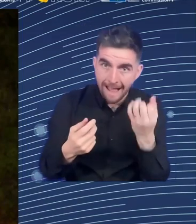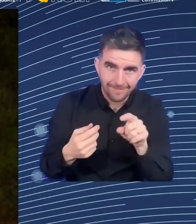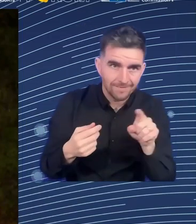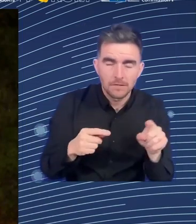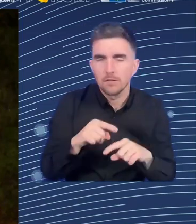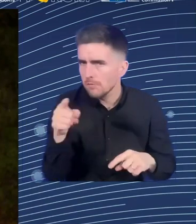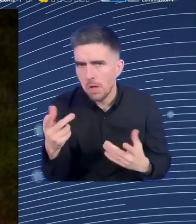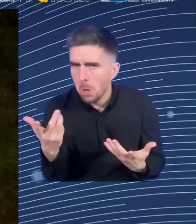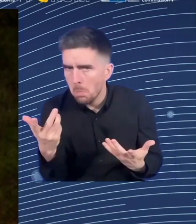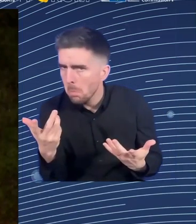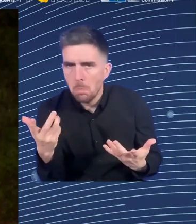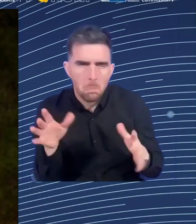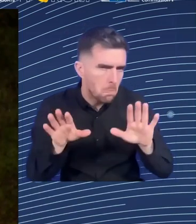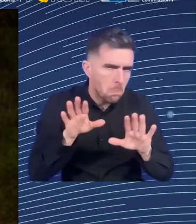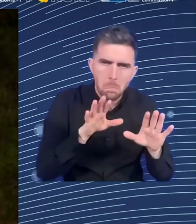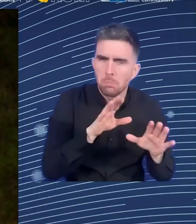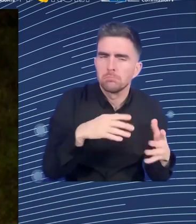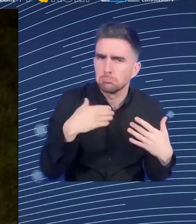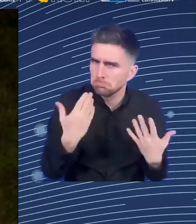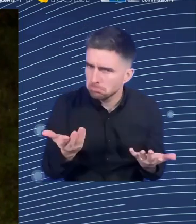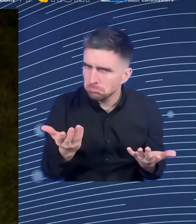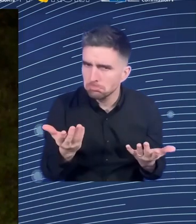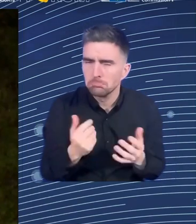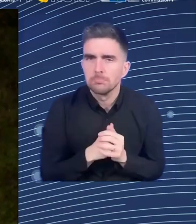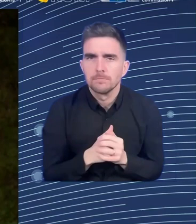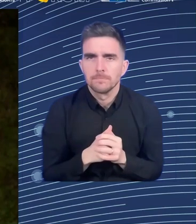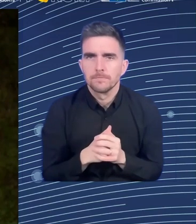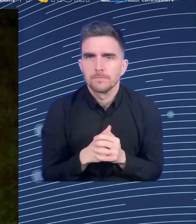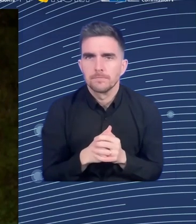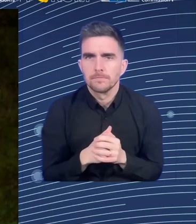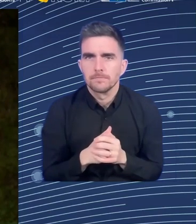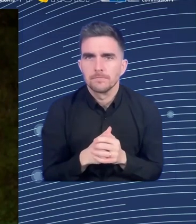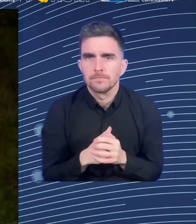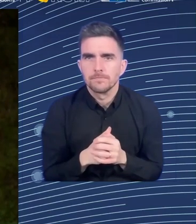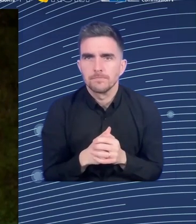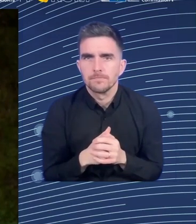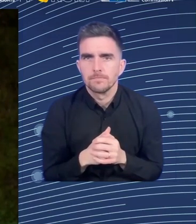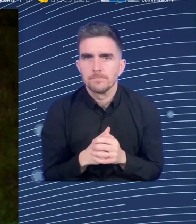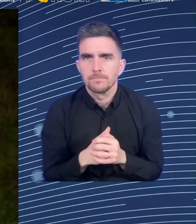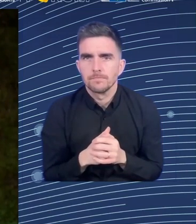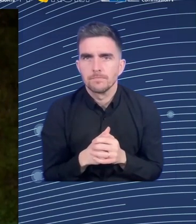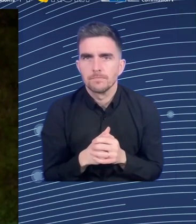at the factors that influence working conditions, occupation and sector